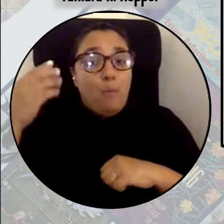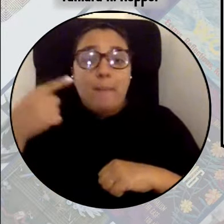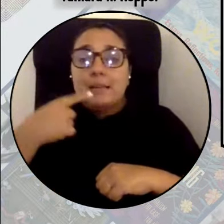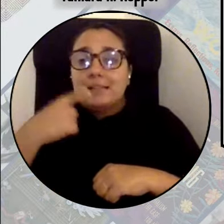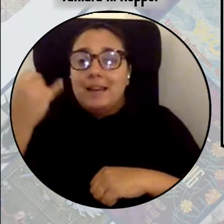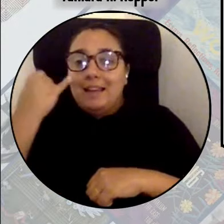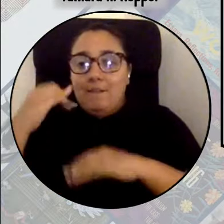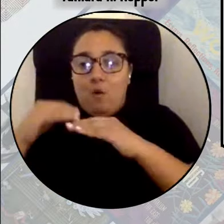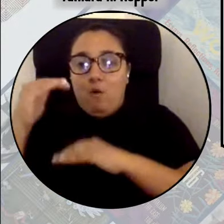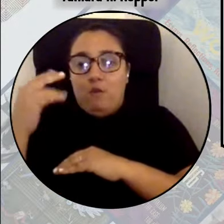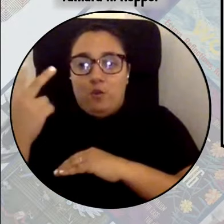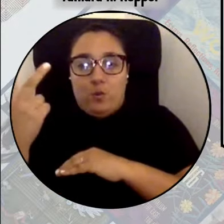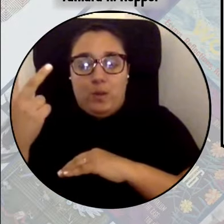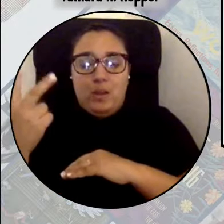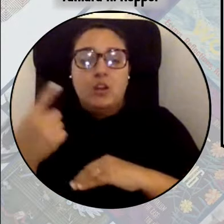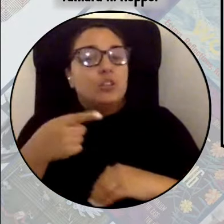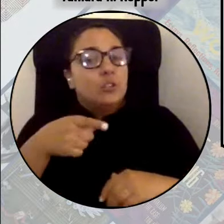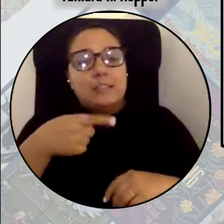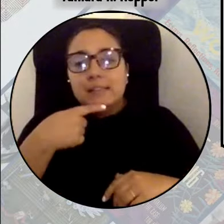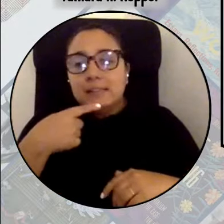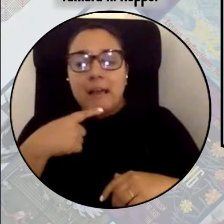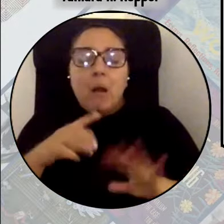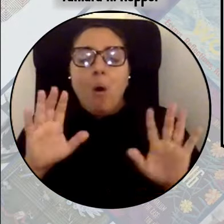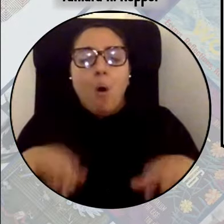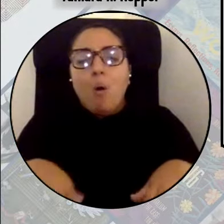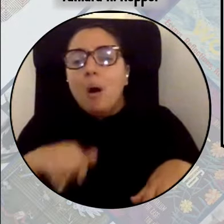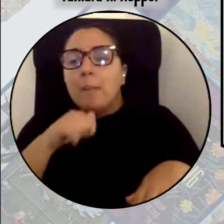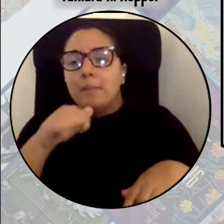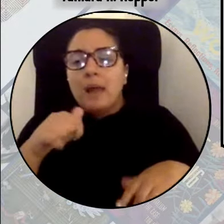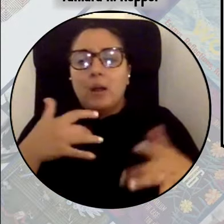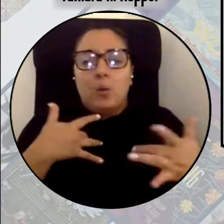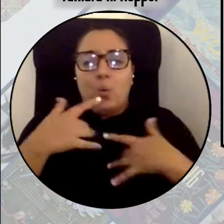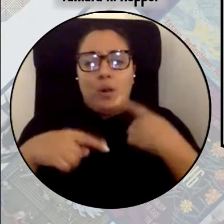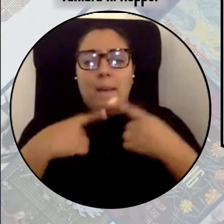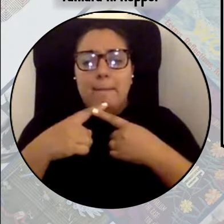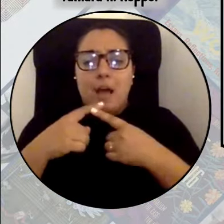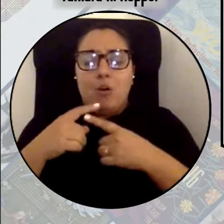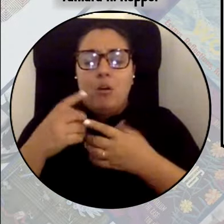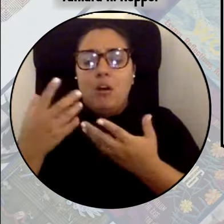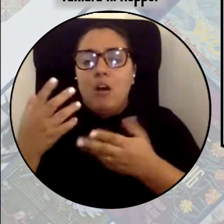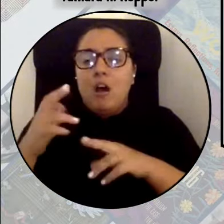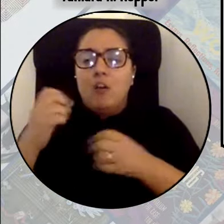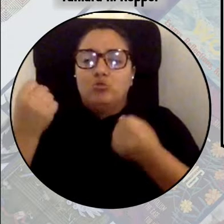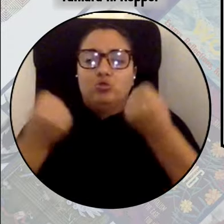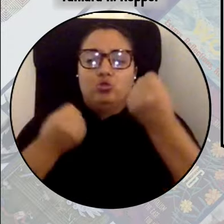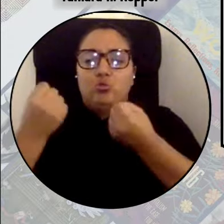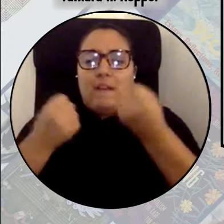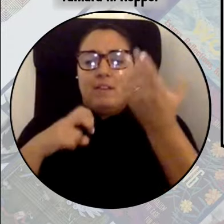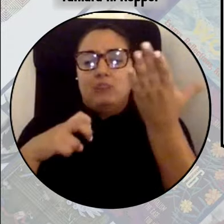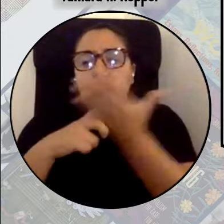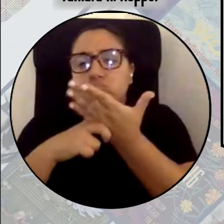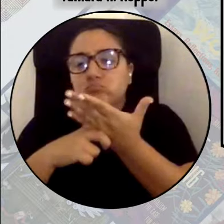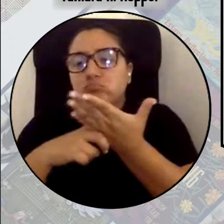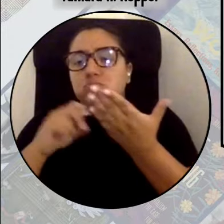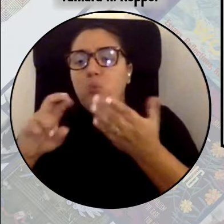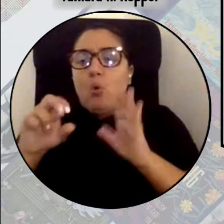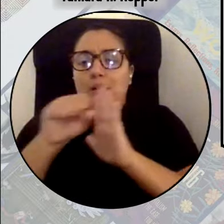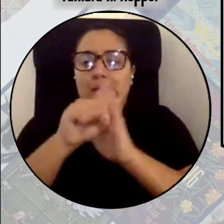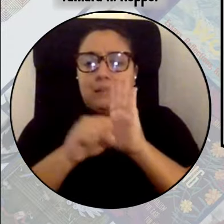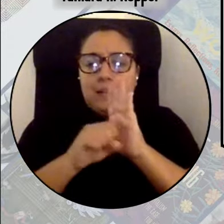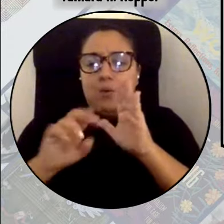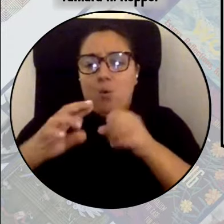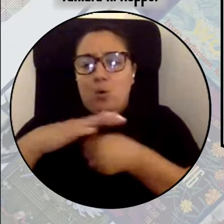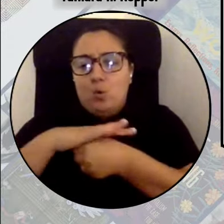So here he was saying that he wasn't going to focus as much on traffic offenses or state or local offenses, and so so